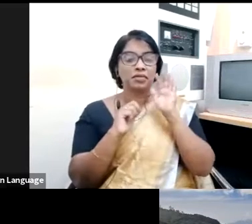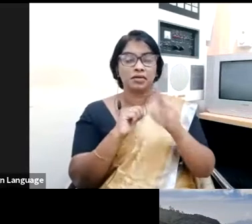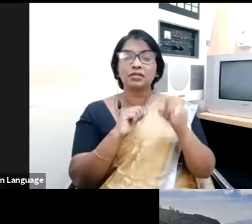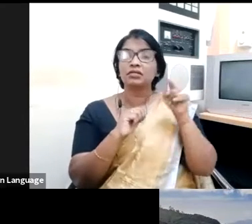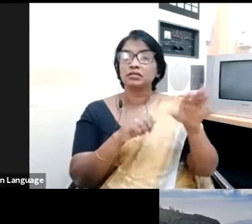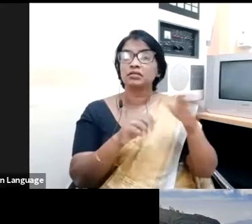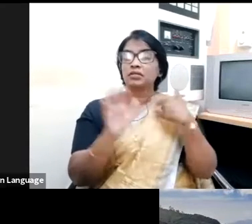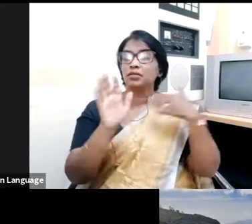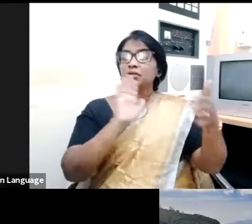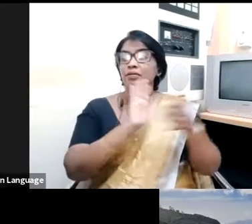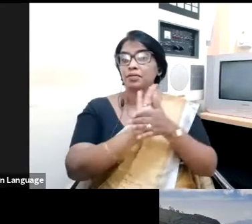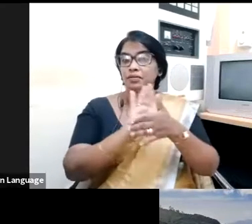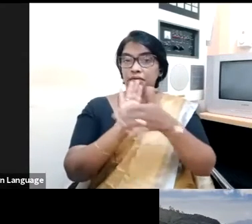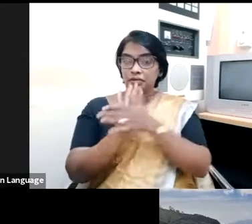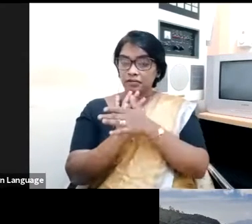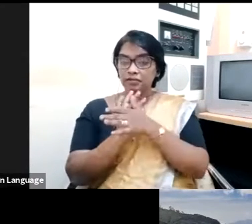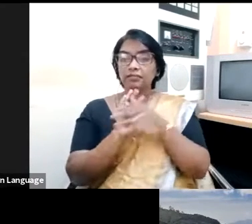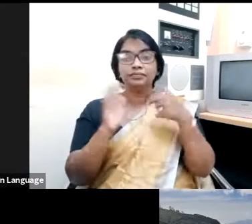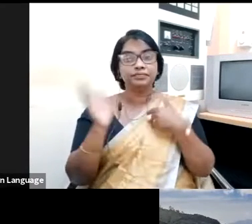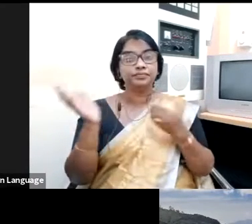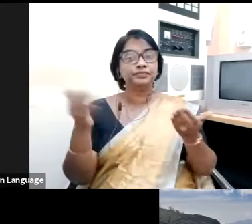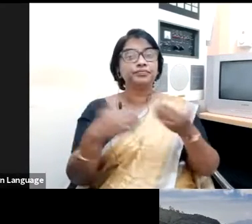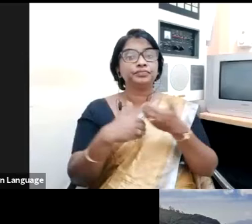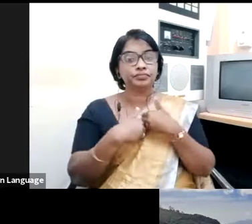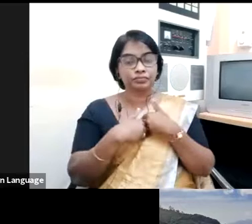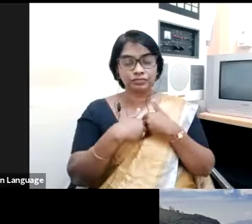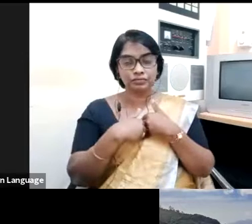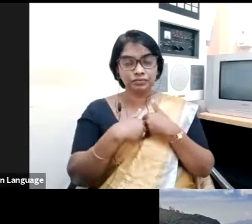at our industry, we have very